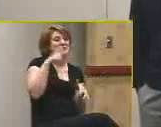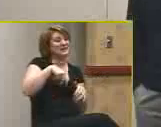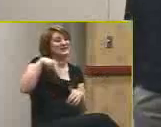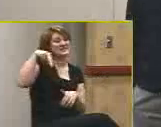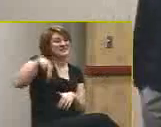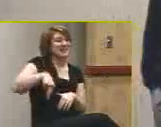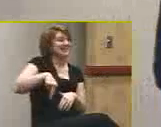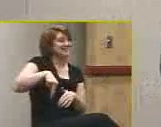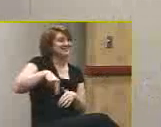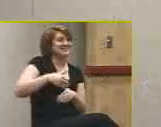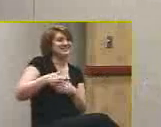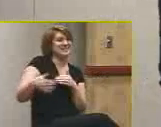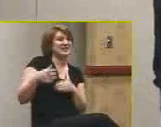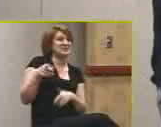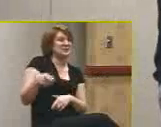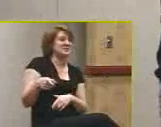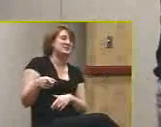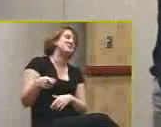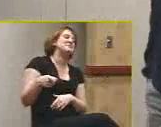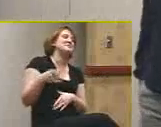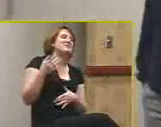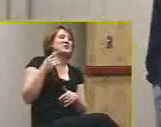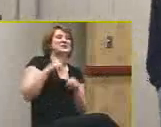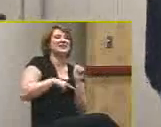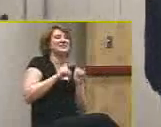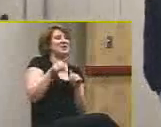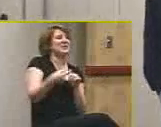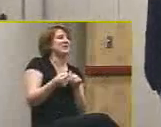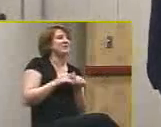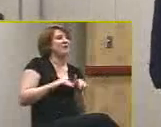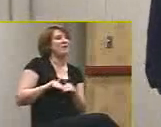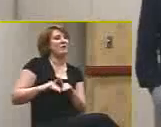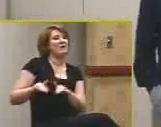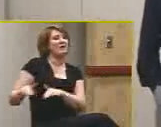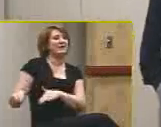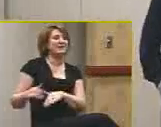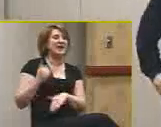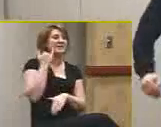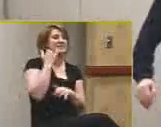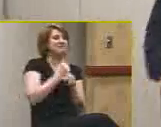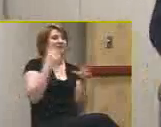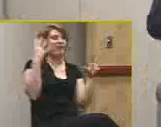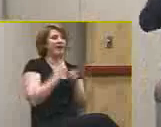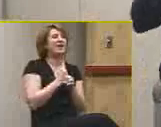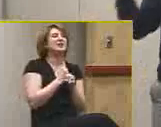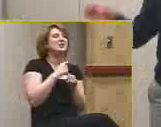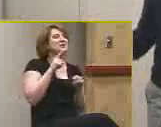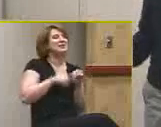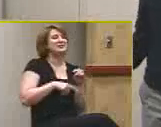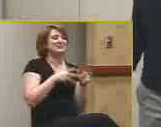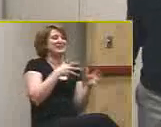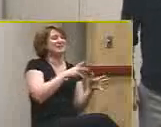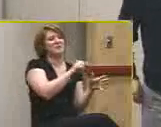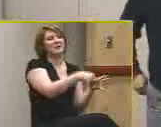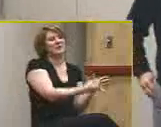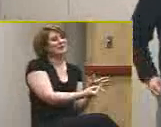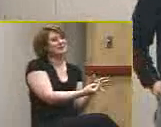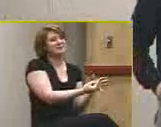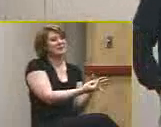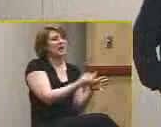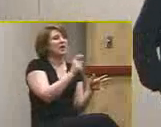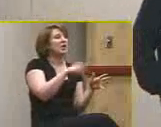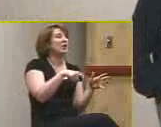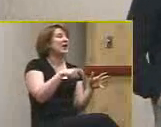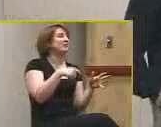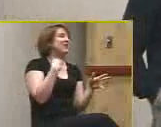to him. You might need to do other. You can't just walk away, though. If he gets violent, you can't just walk away and let him be totally alone. You've got